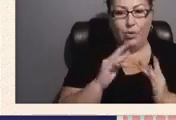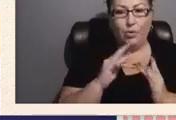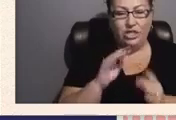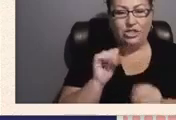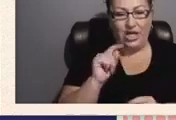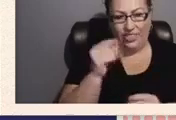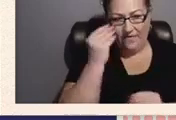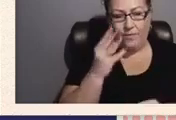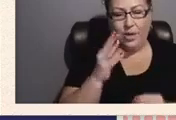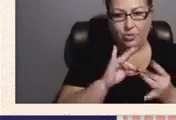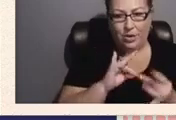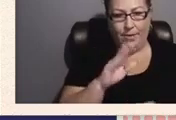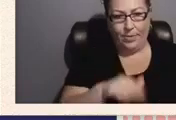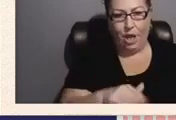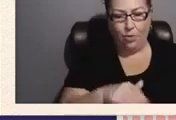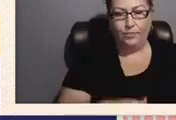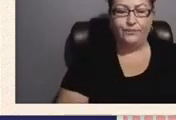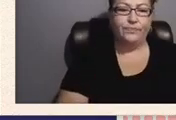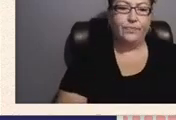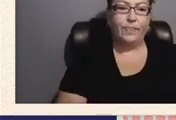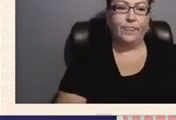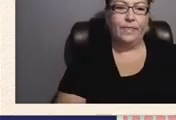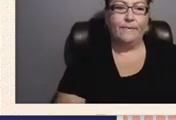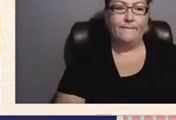related below.